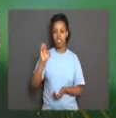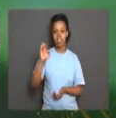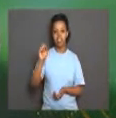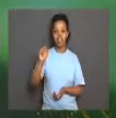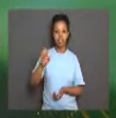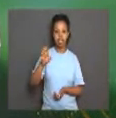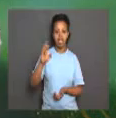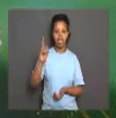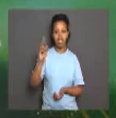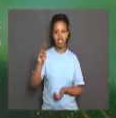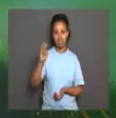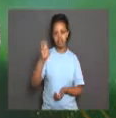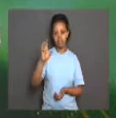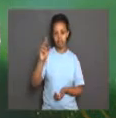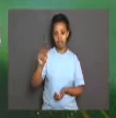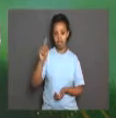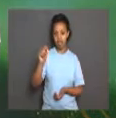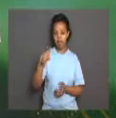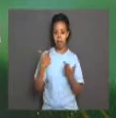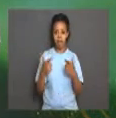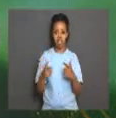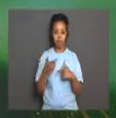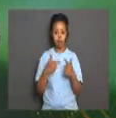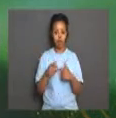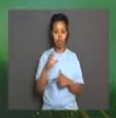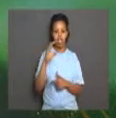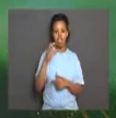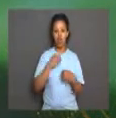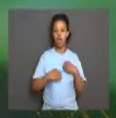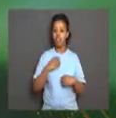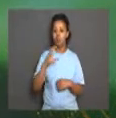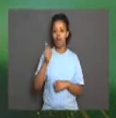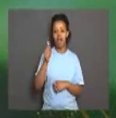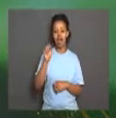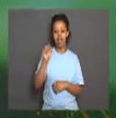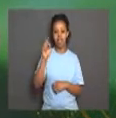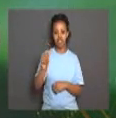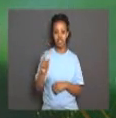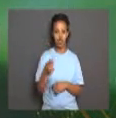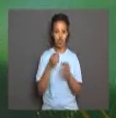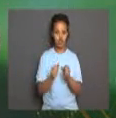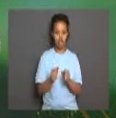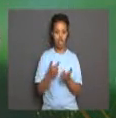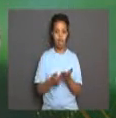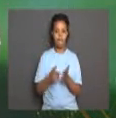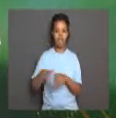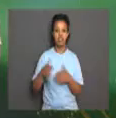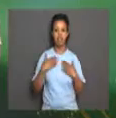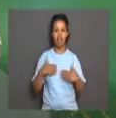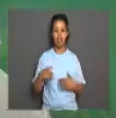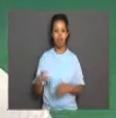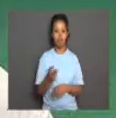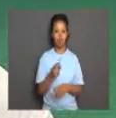Sediment also will eventually become the cast of the organism when it becomes a